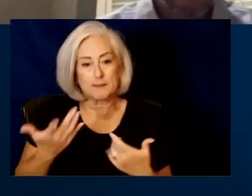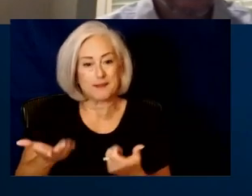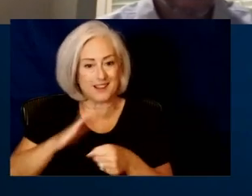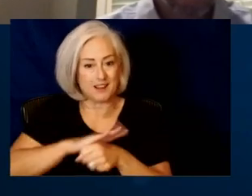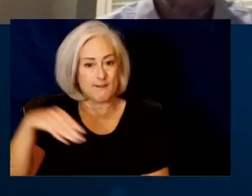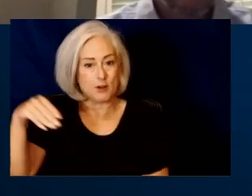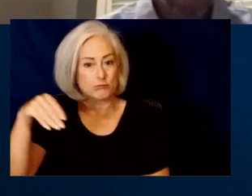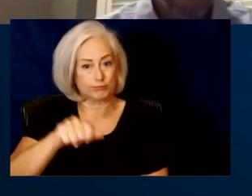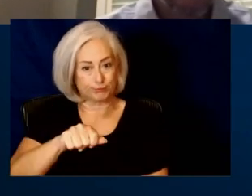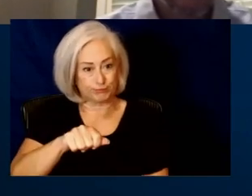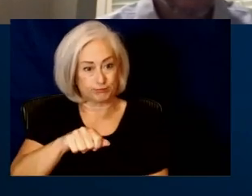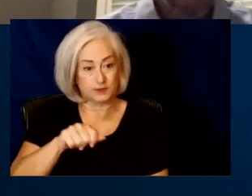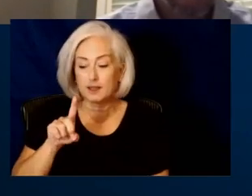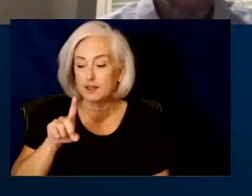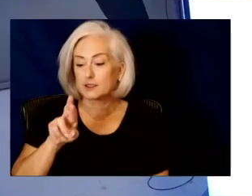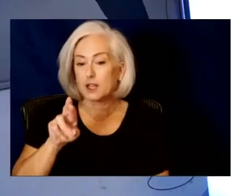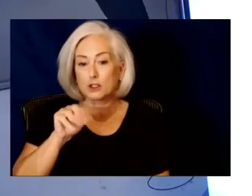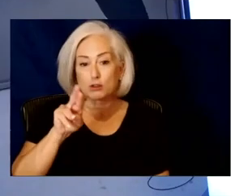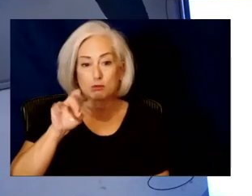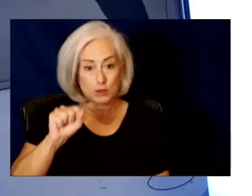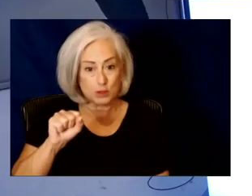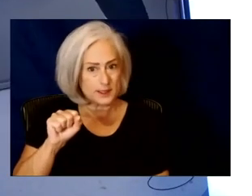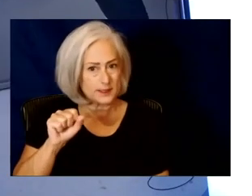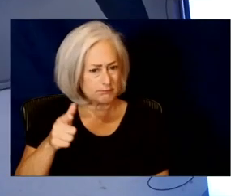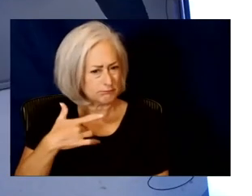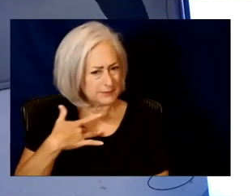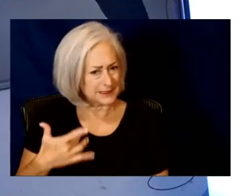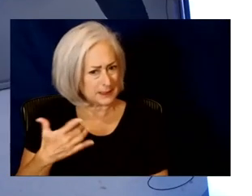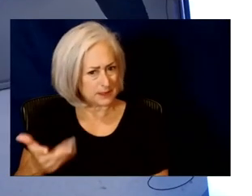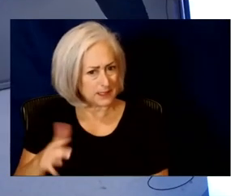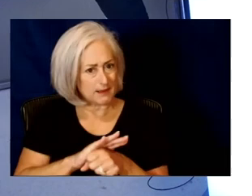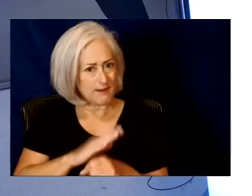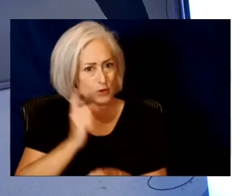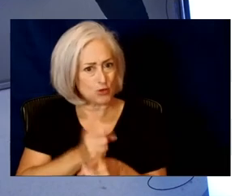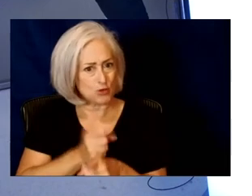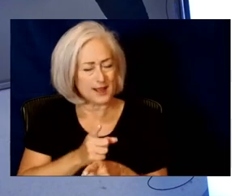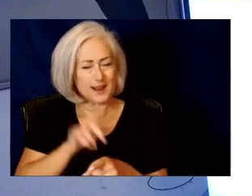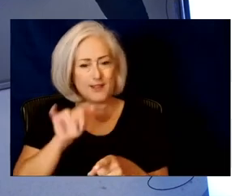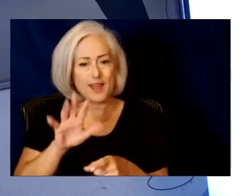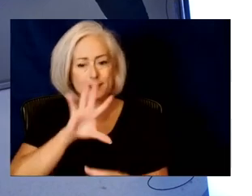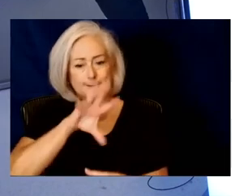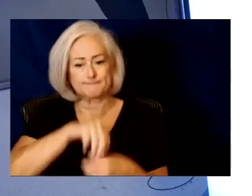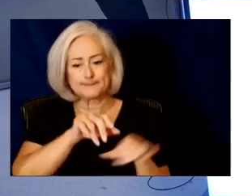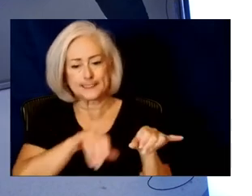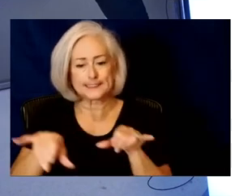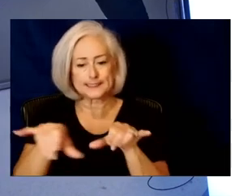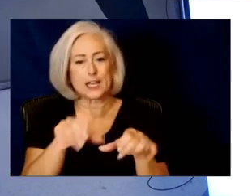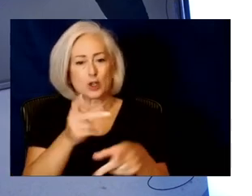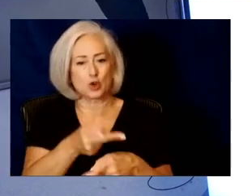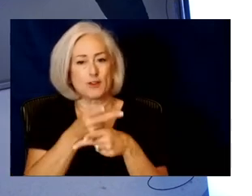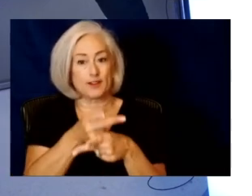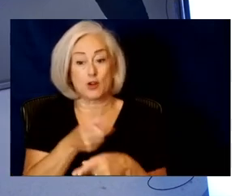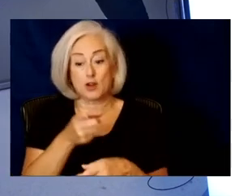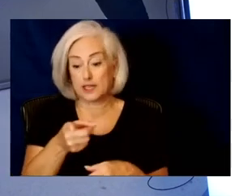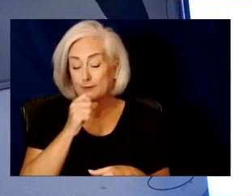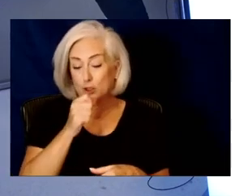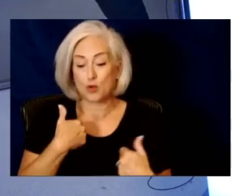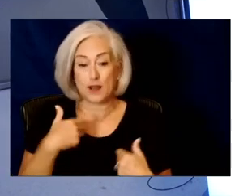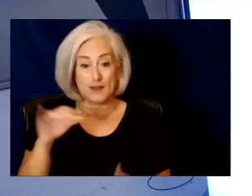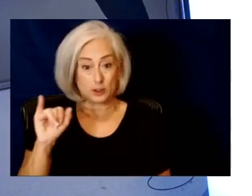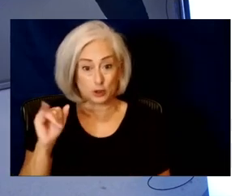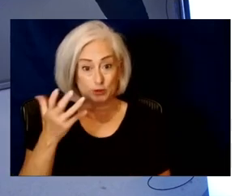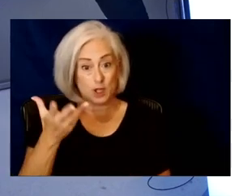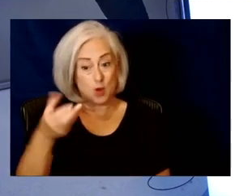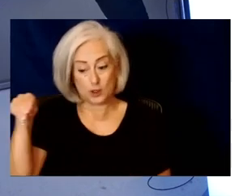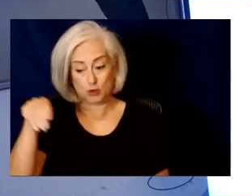Mermis or Dr. Castro, I think it's usually covered because it's become standard of care. If you don't have insurance, you want to pay for it on your own, we'll find that and get that to you later